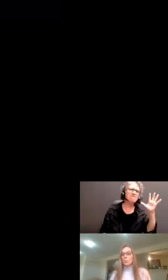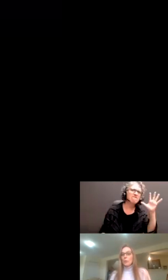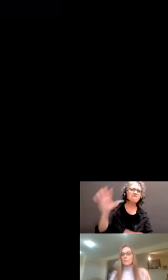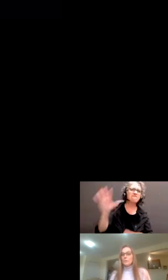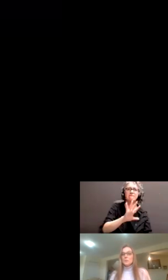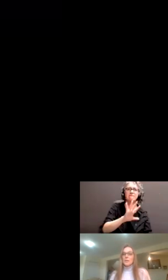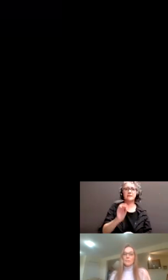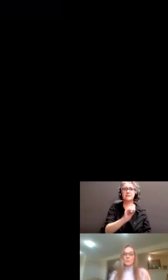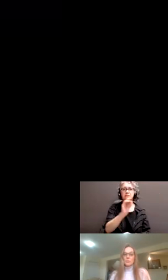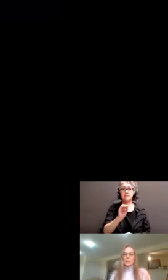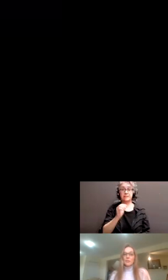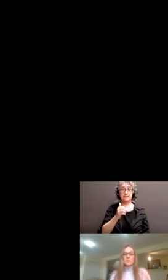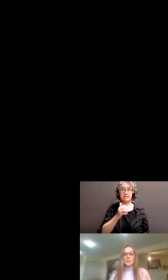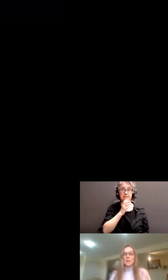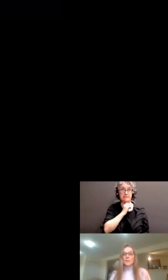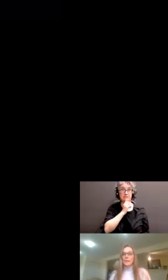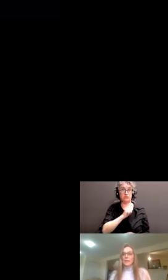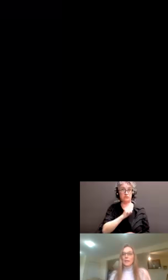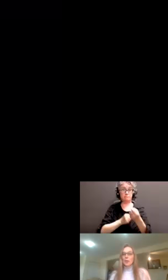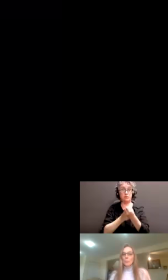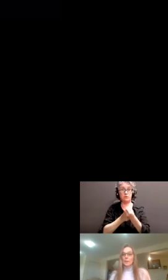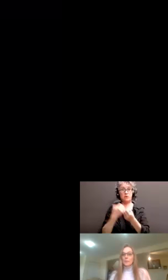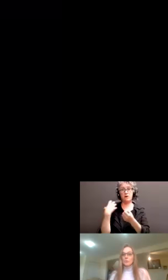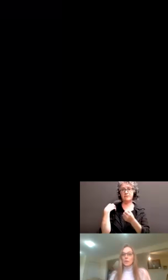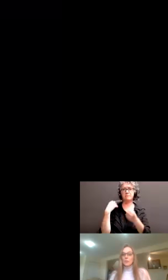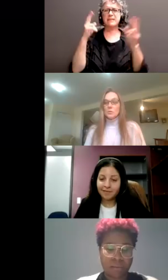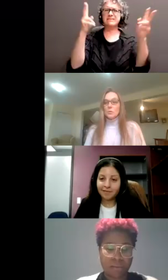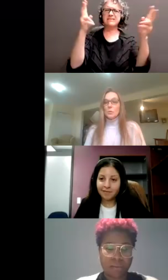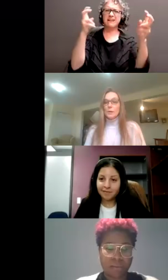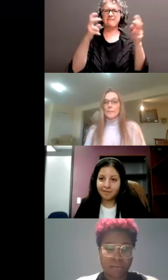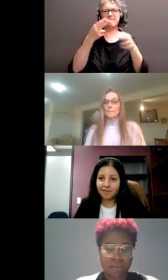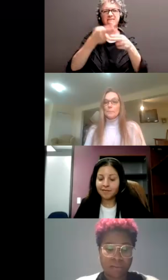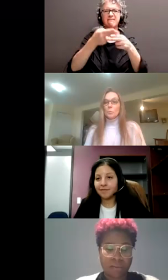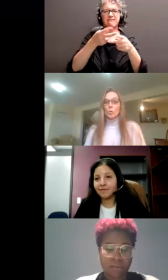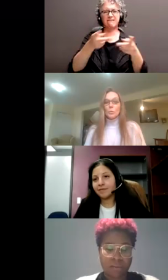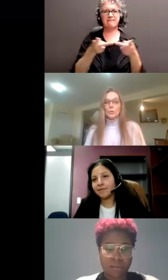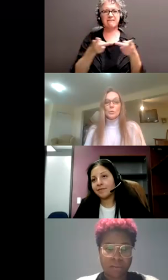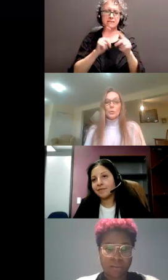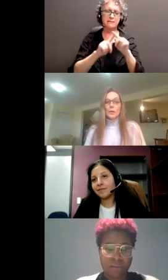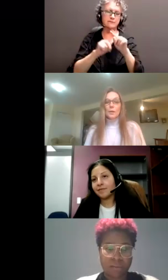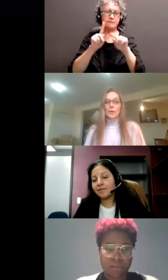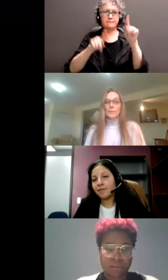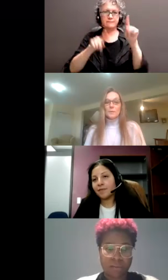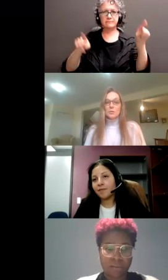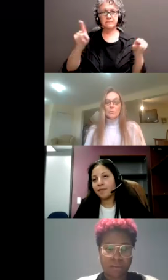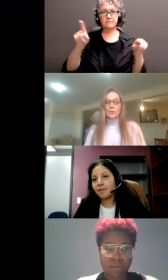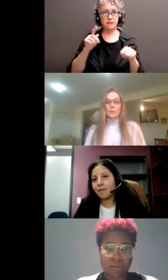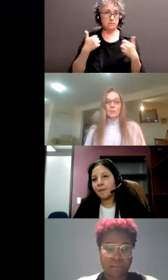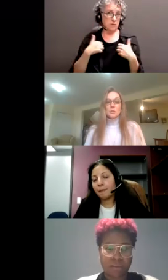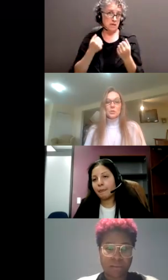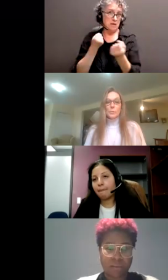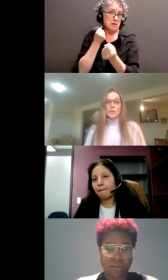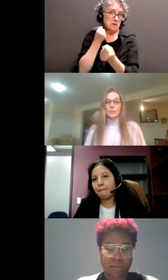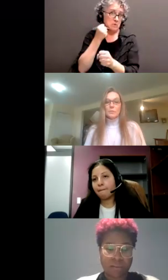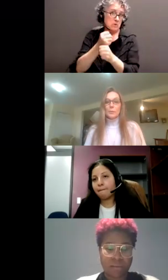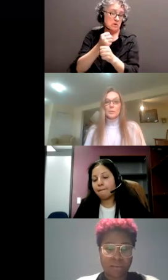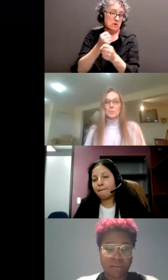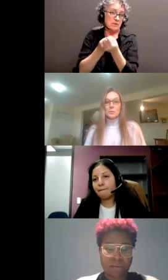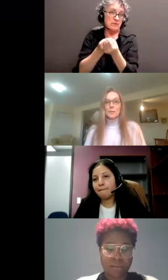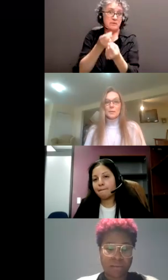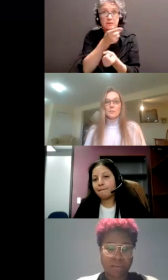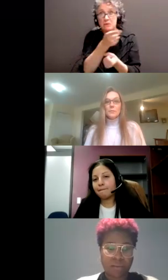senior support officers. They have different titles that can help and try to work with you in solving your situation